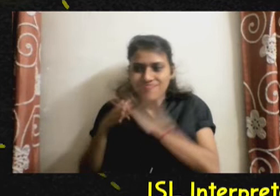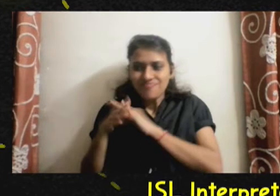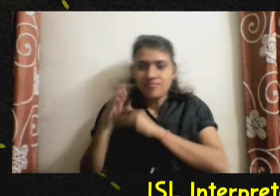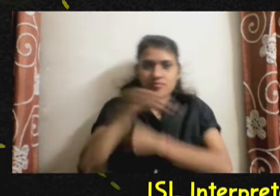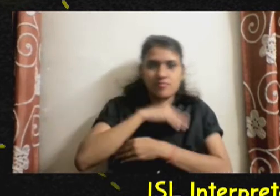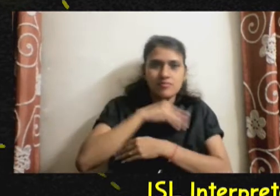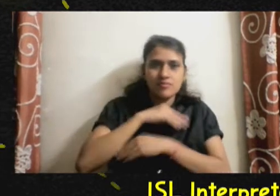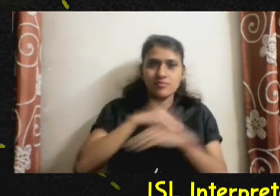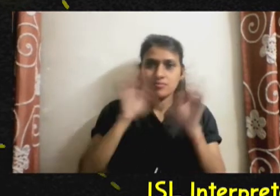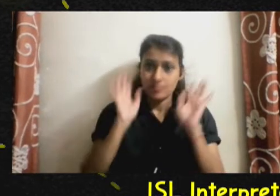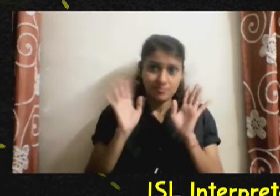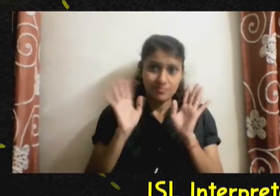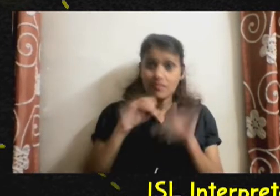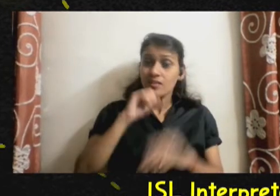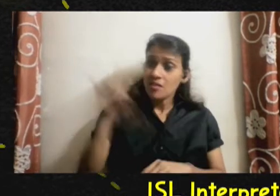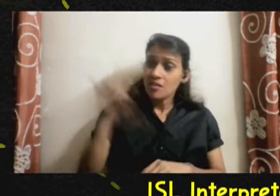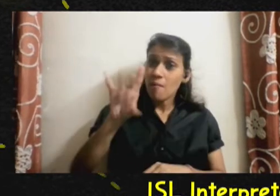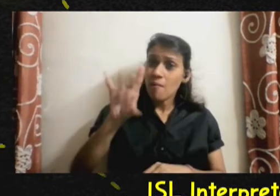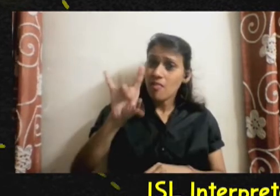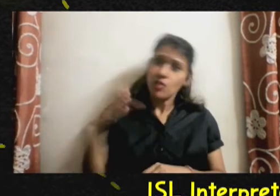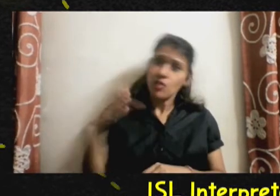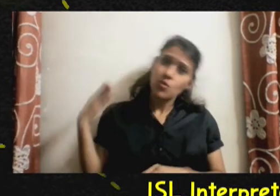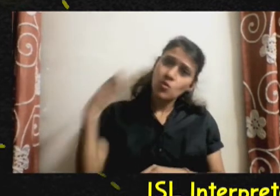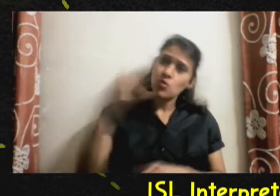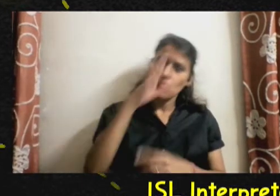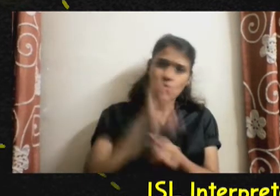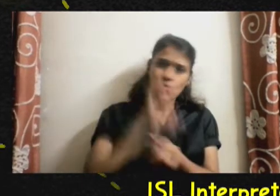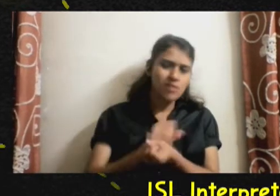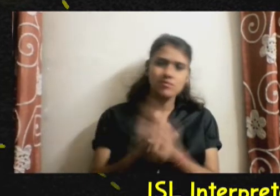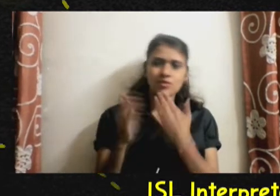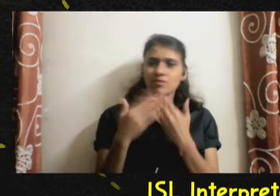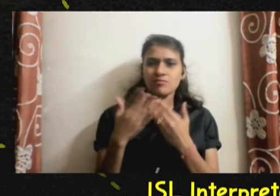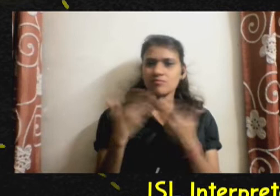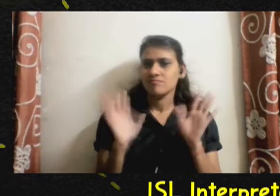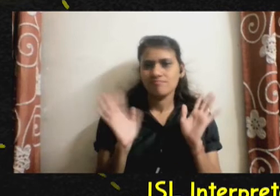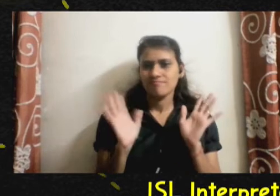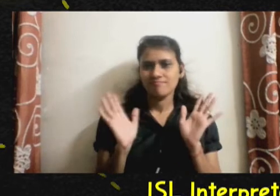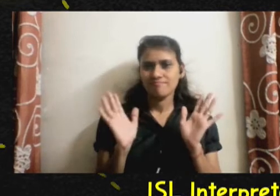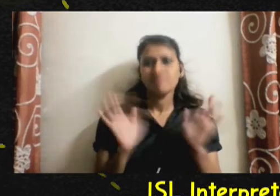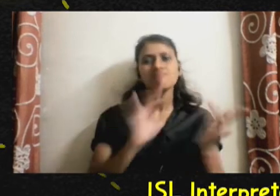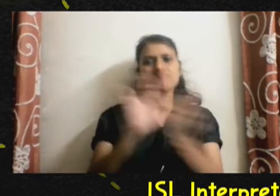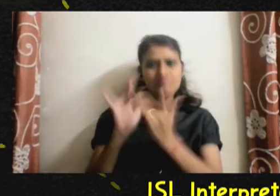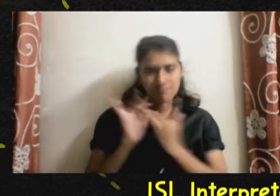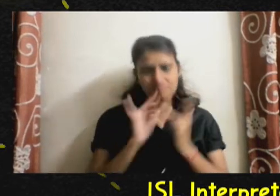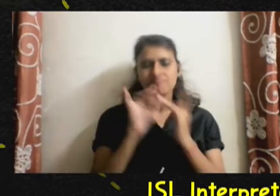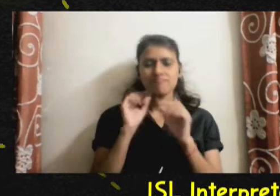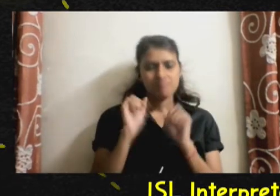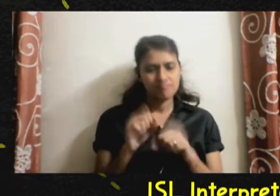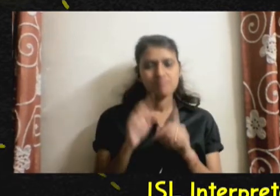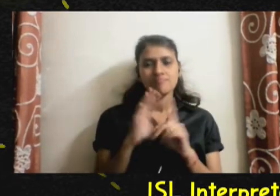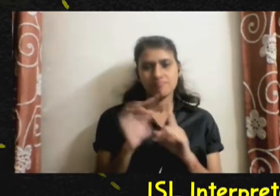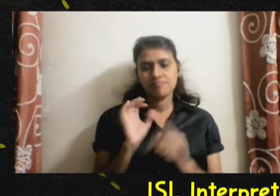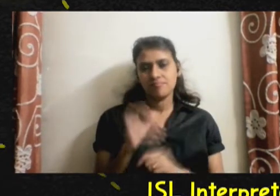to get a young child to necessarily do that. So we try and network through that. Does that, I